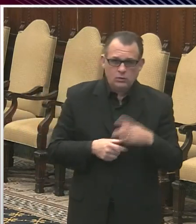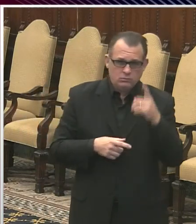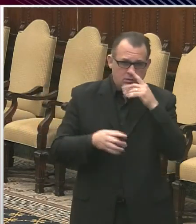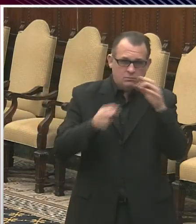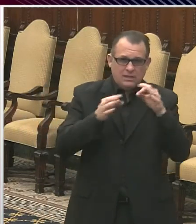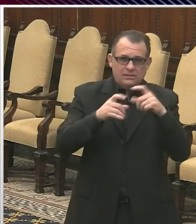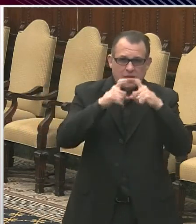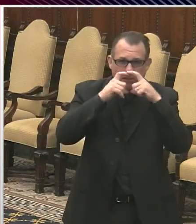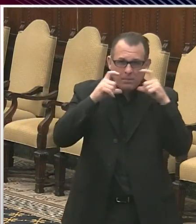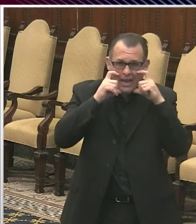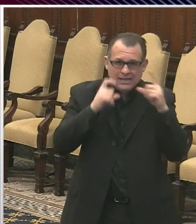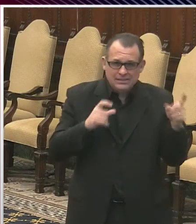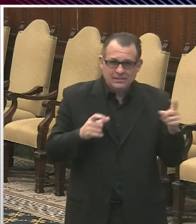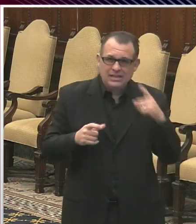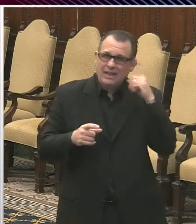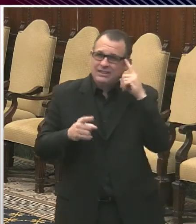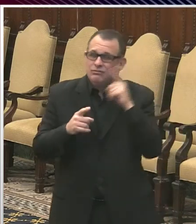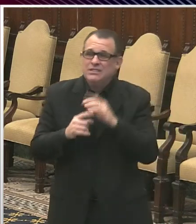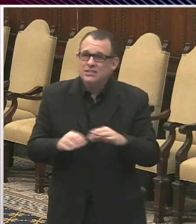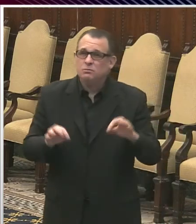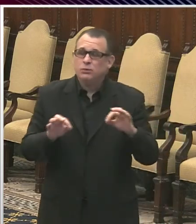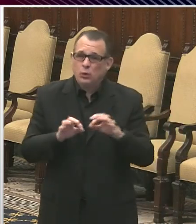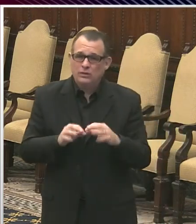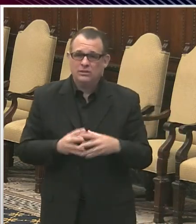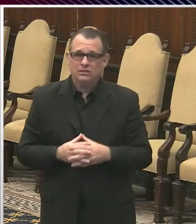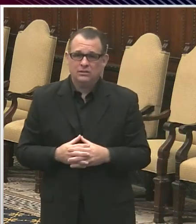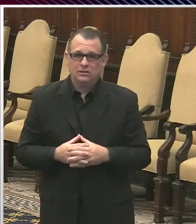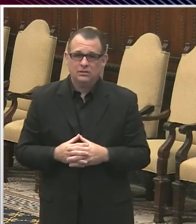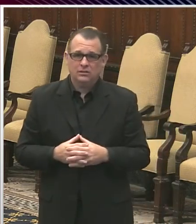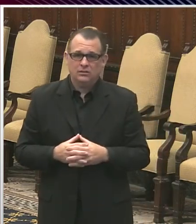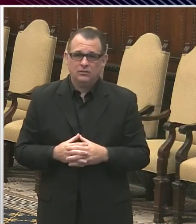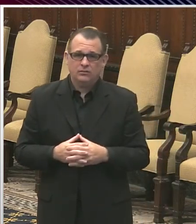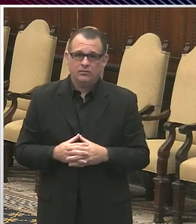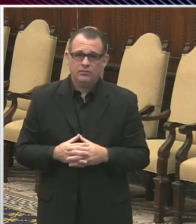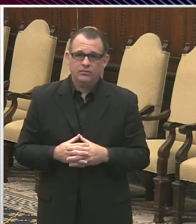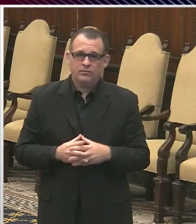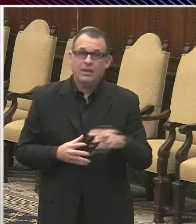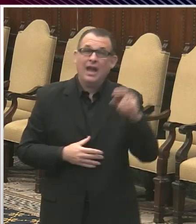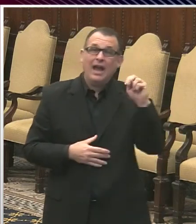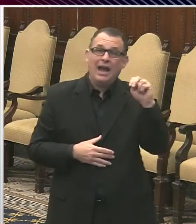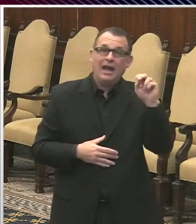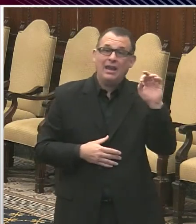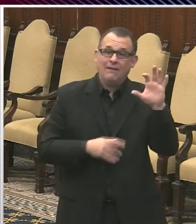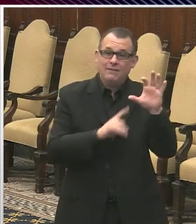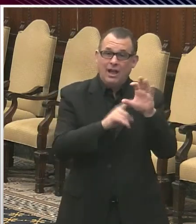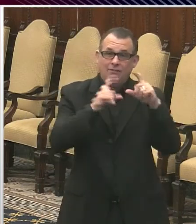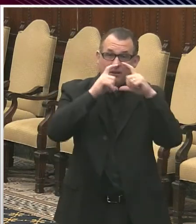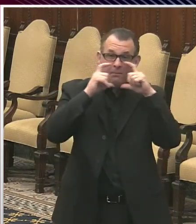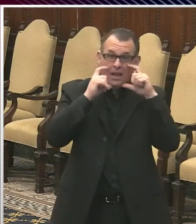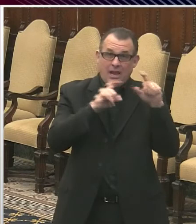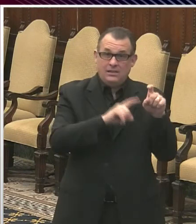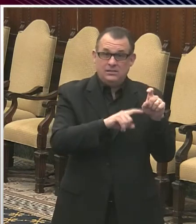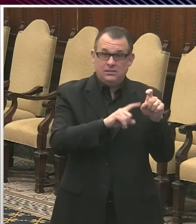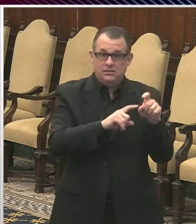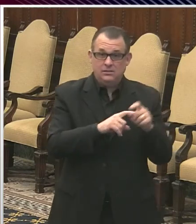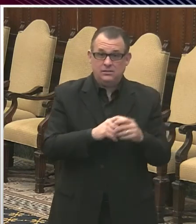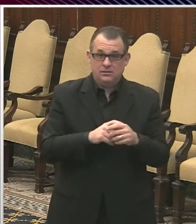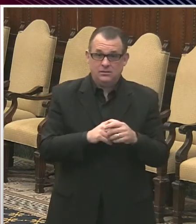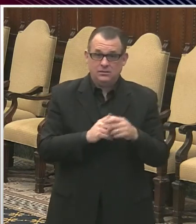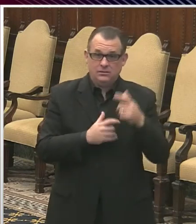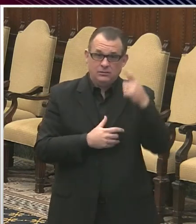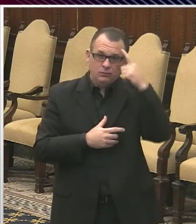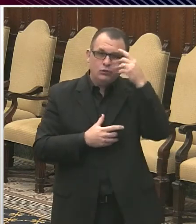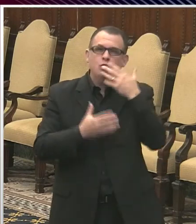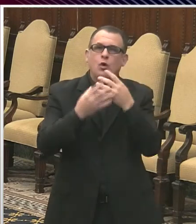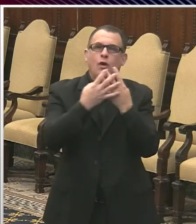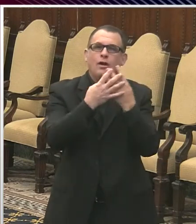lot, and I think there's an important thing people need to understand, and that is that the N95 masks, because they're so good at filtering the air,